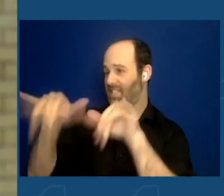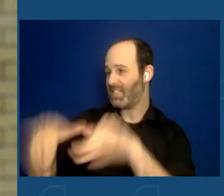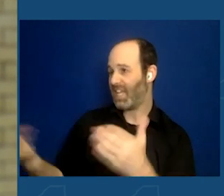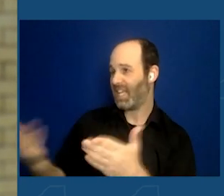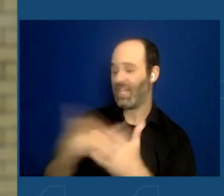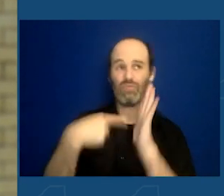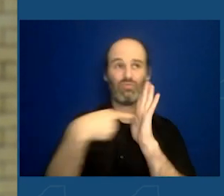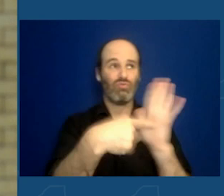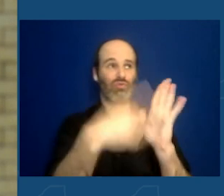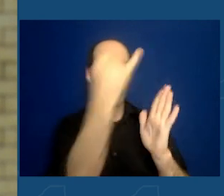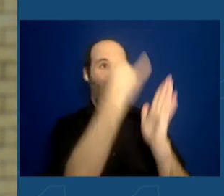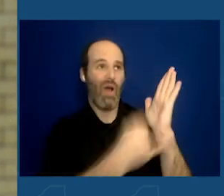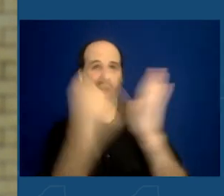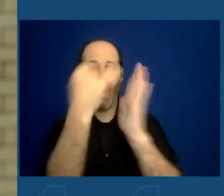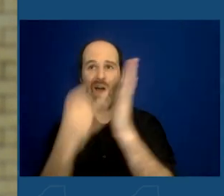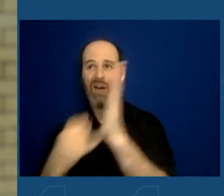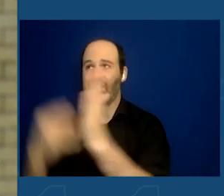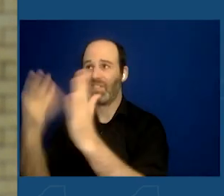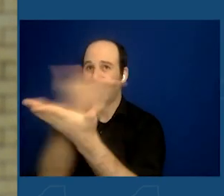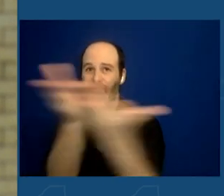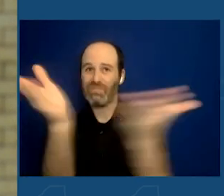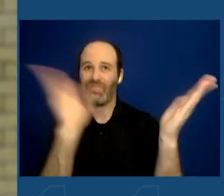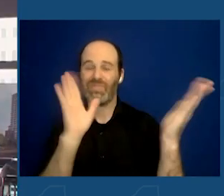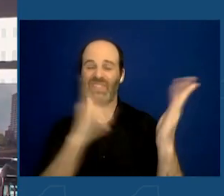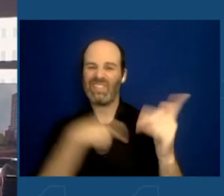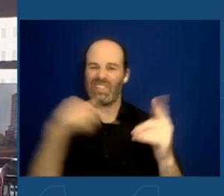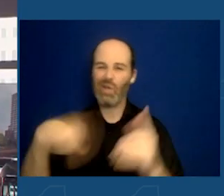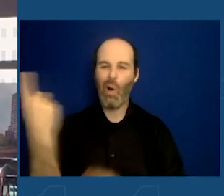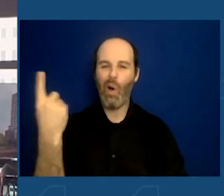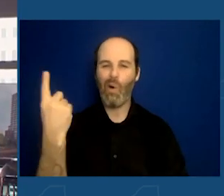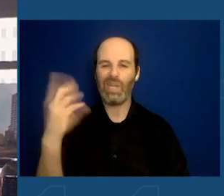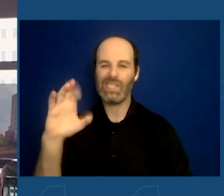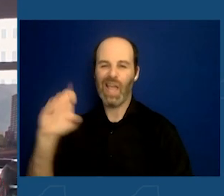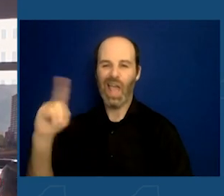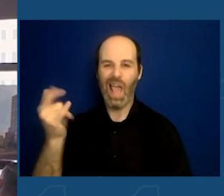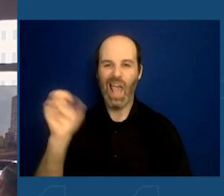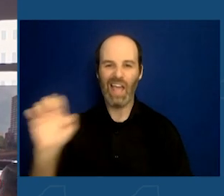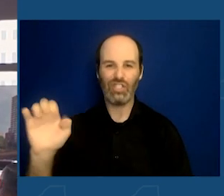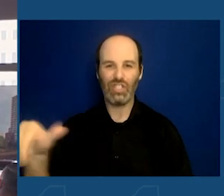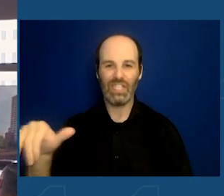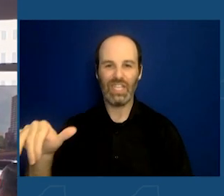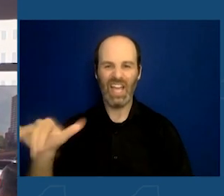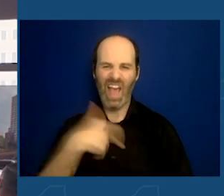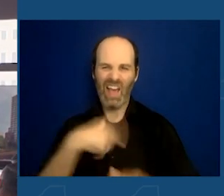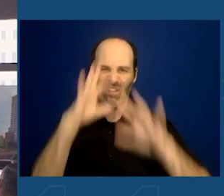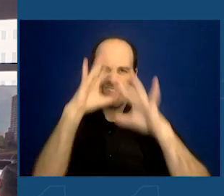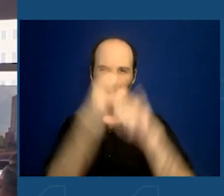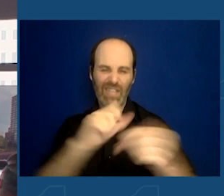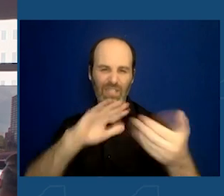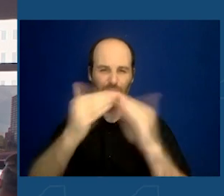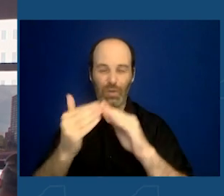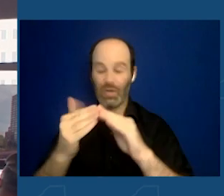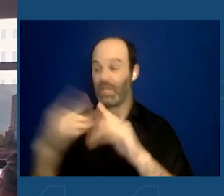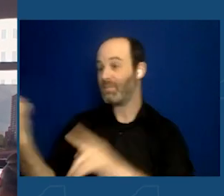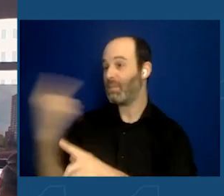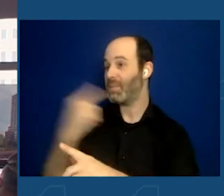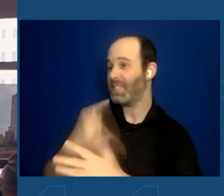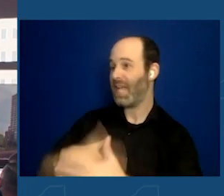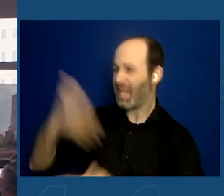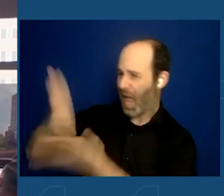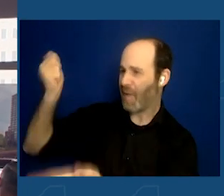that this has always been an edgy and fascinating community. Amen to that. Amen to